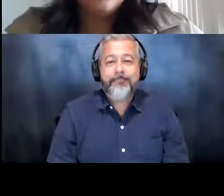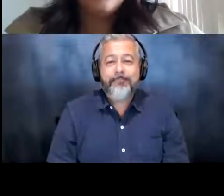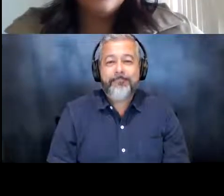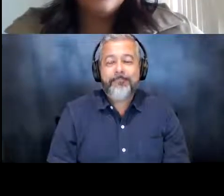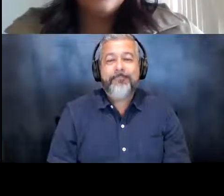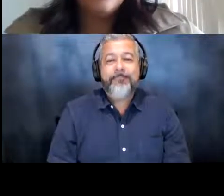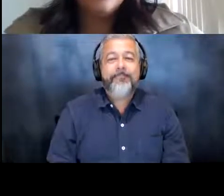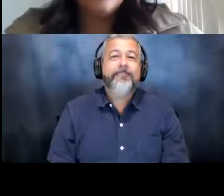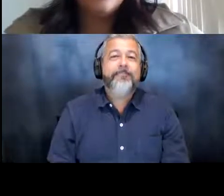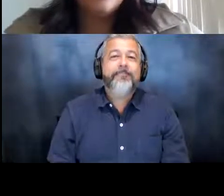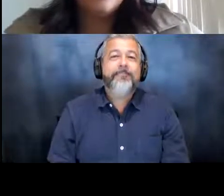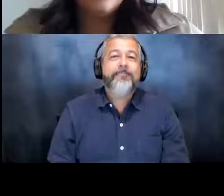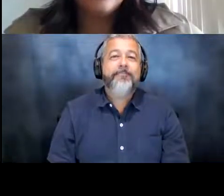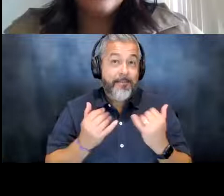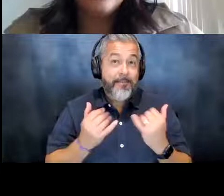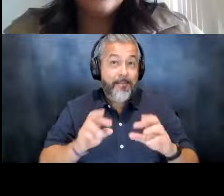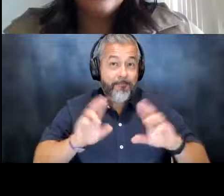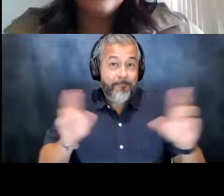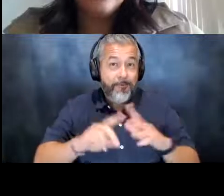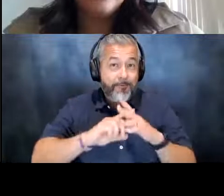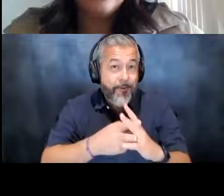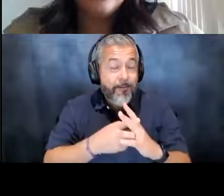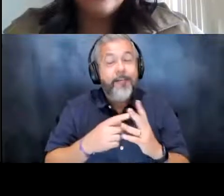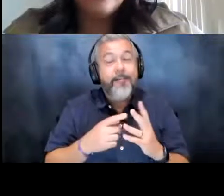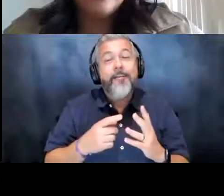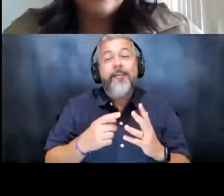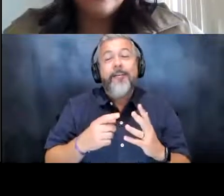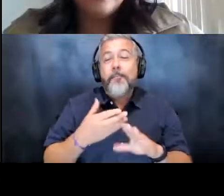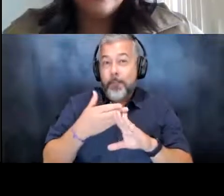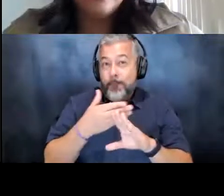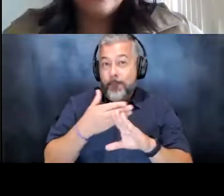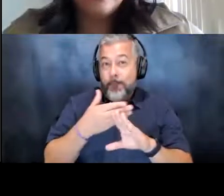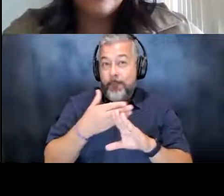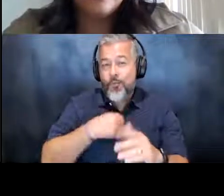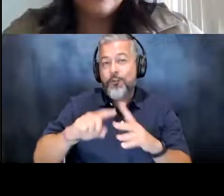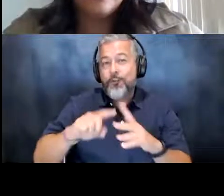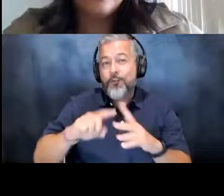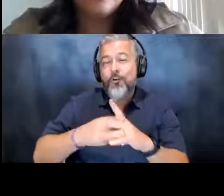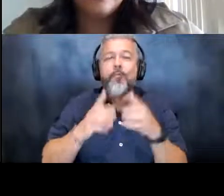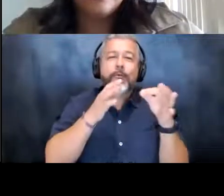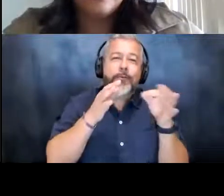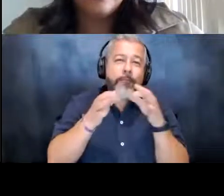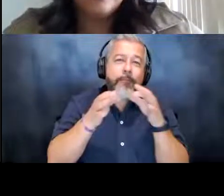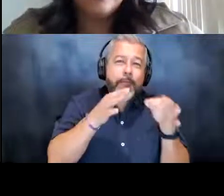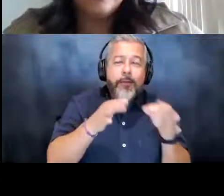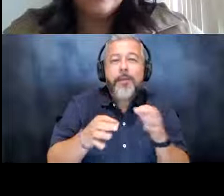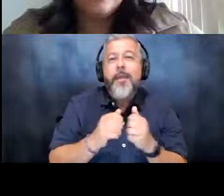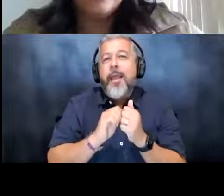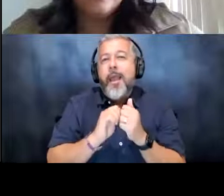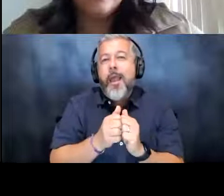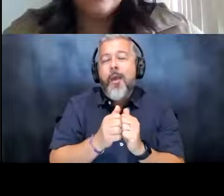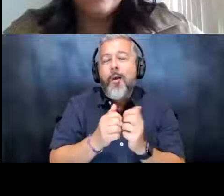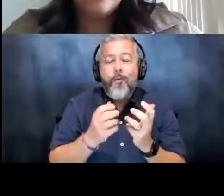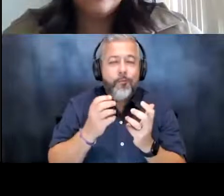As we are getting going, to start off, we will give a walkthrough of how to transition